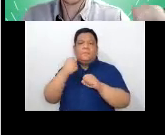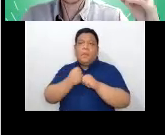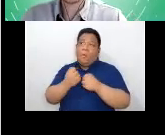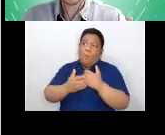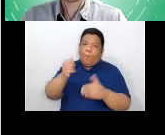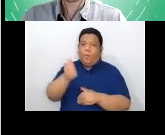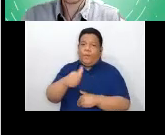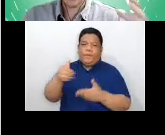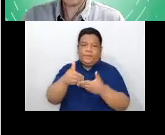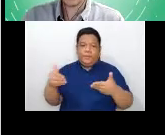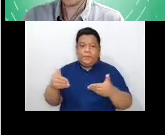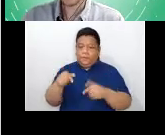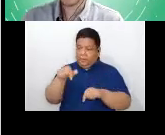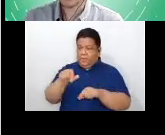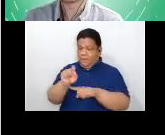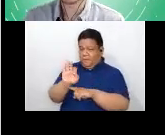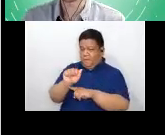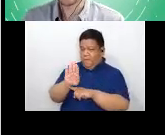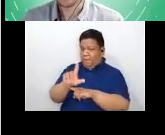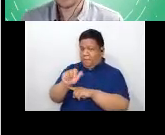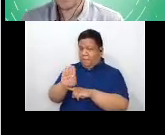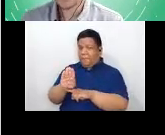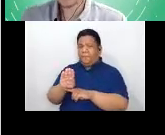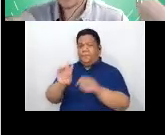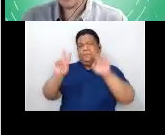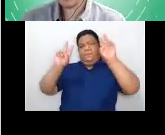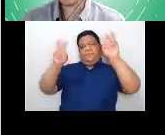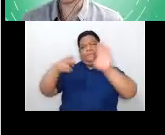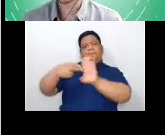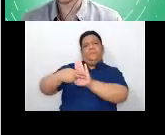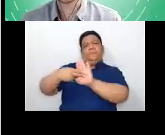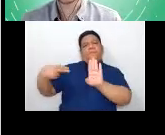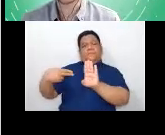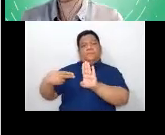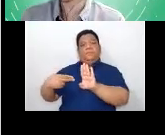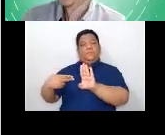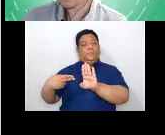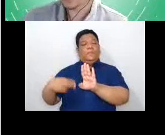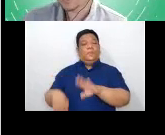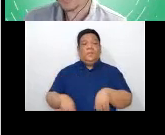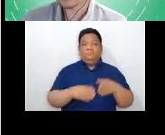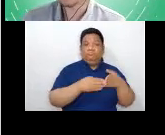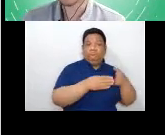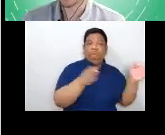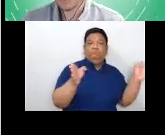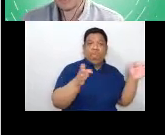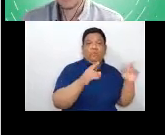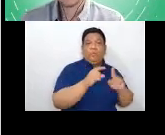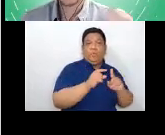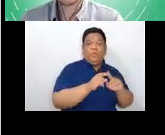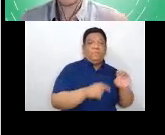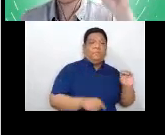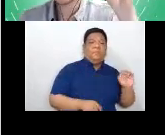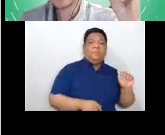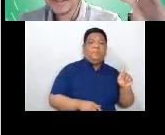that a Fab Lab is actually sort of like a brand name. If the general term or the generic term of it was makerspace,